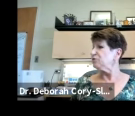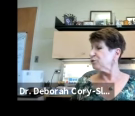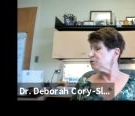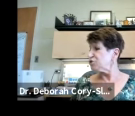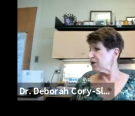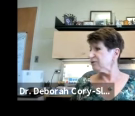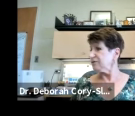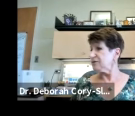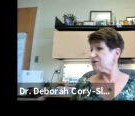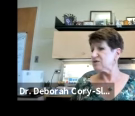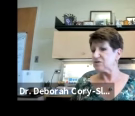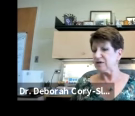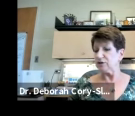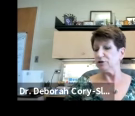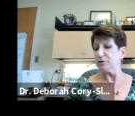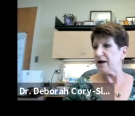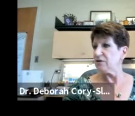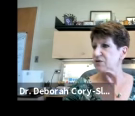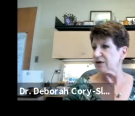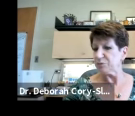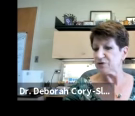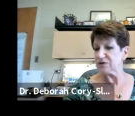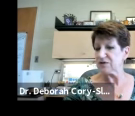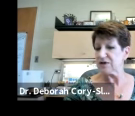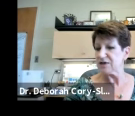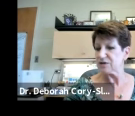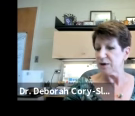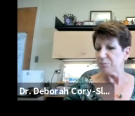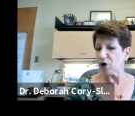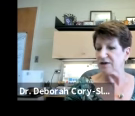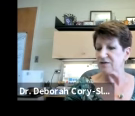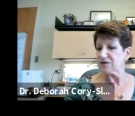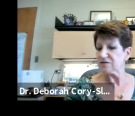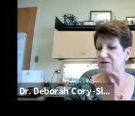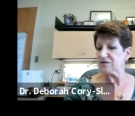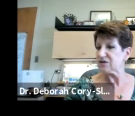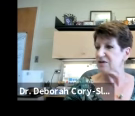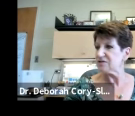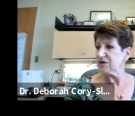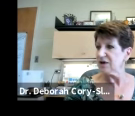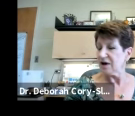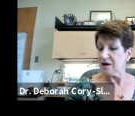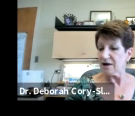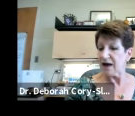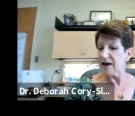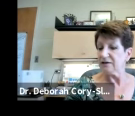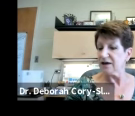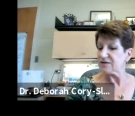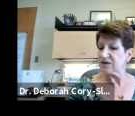with neurodegenerative diseases that include Alzheimer's disease, Parkinson's